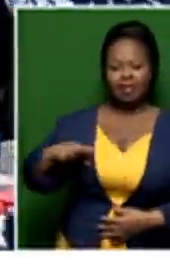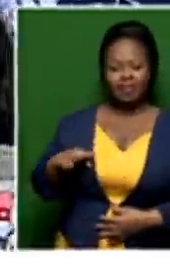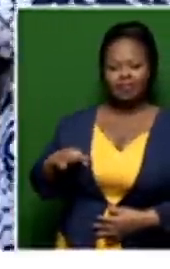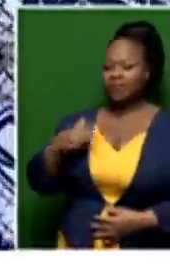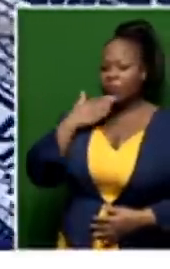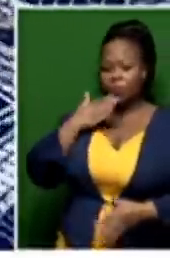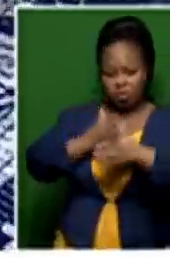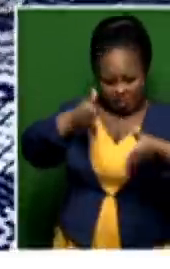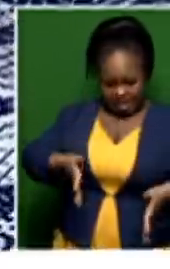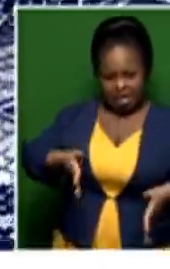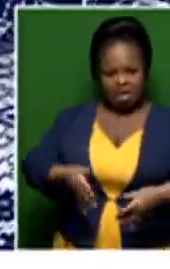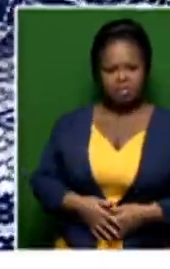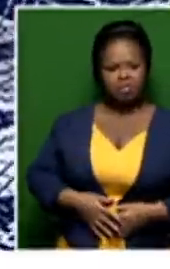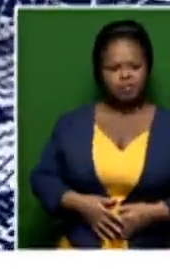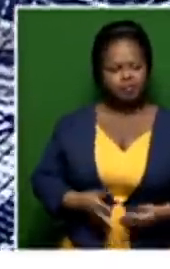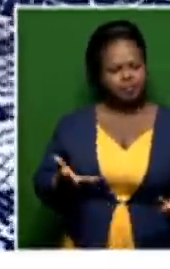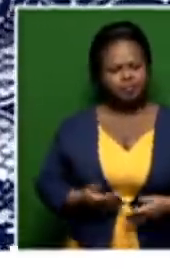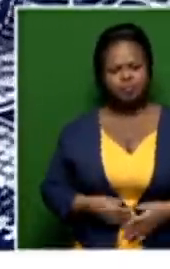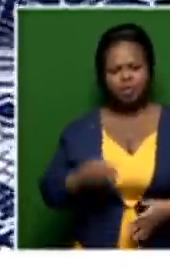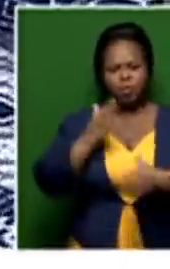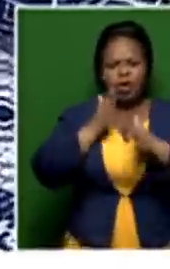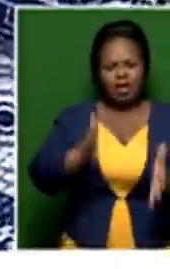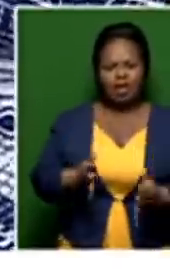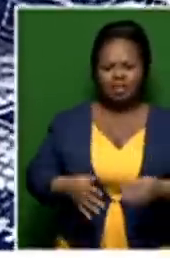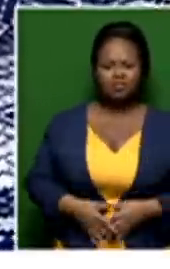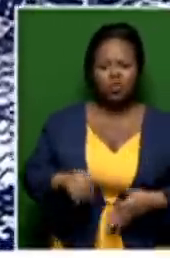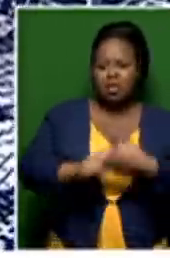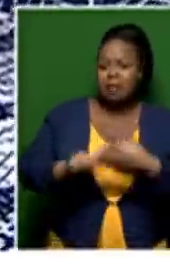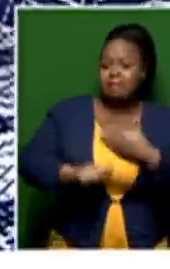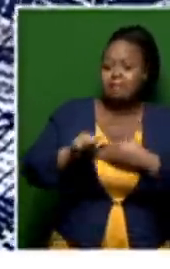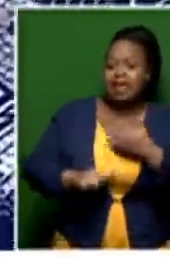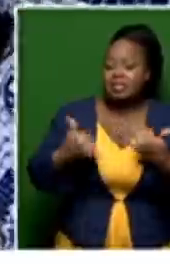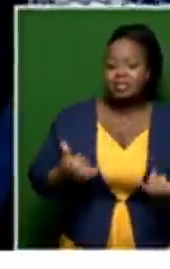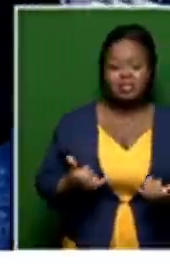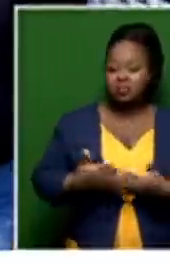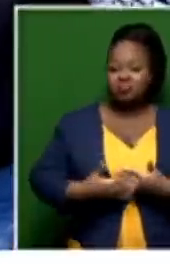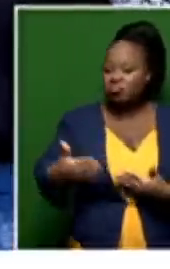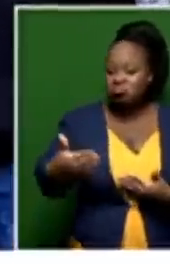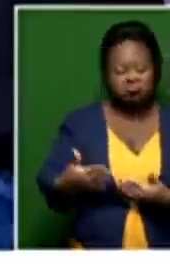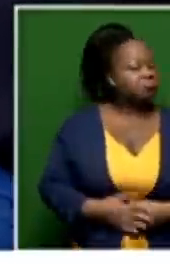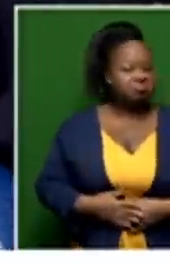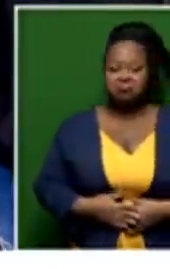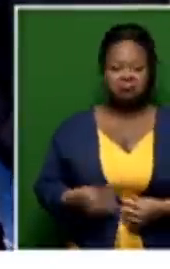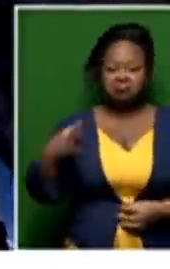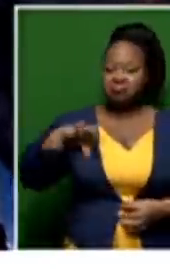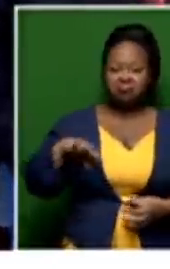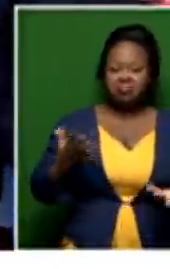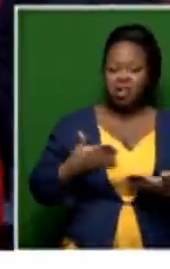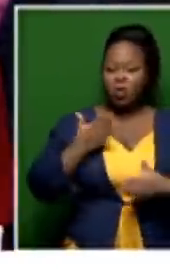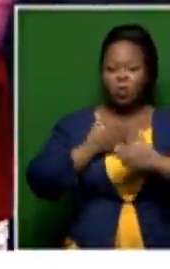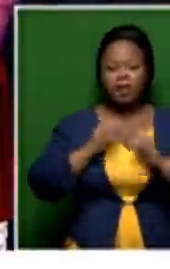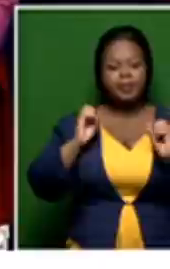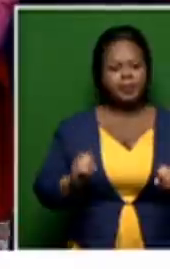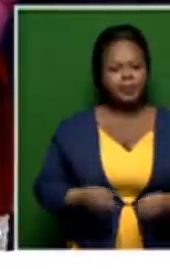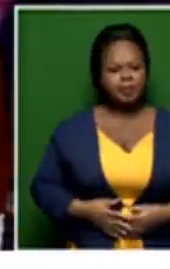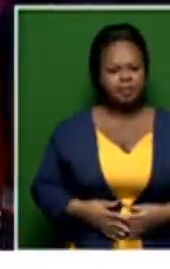affected here. These are the workers who, I guess, for a couple of months now, are not going to have any form of employment.